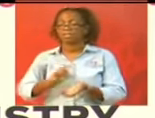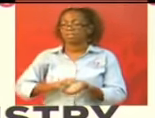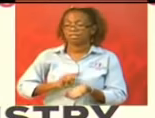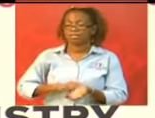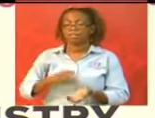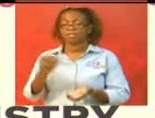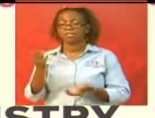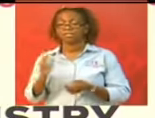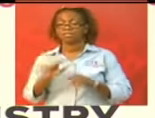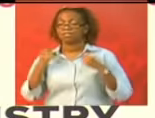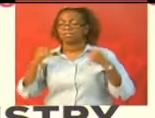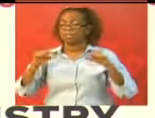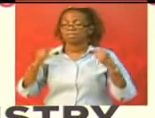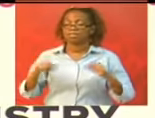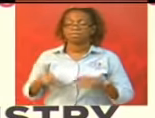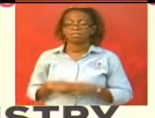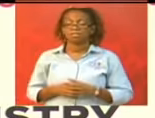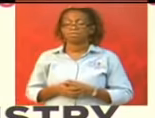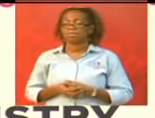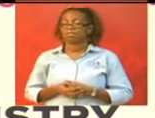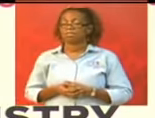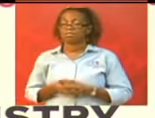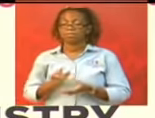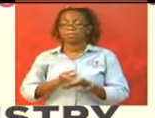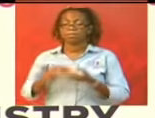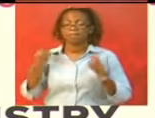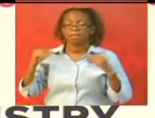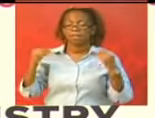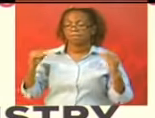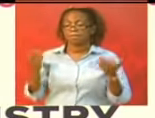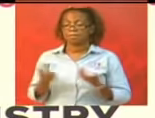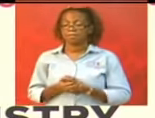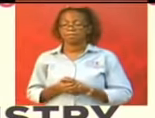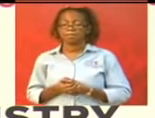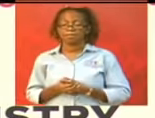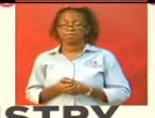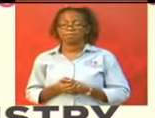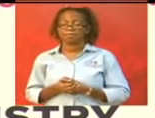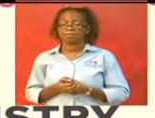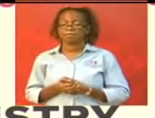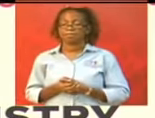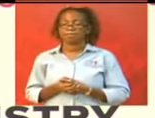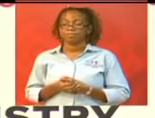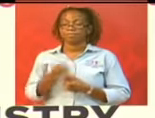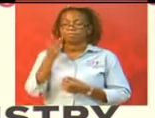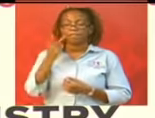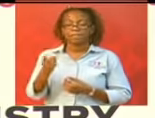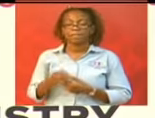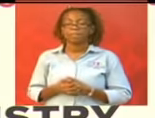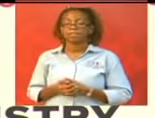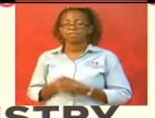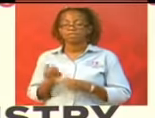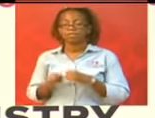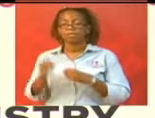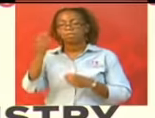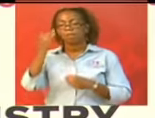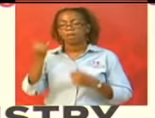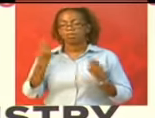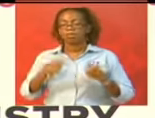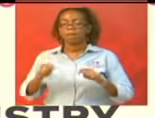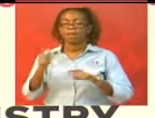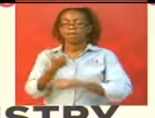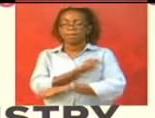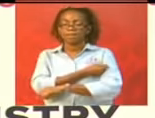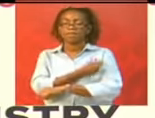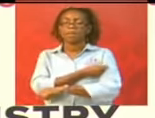people in supermarkets, pharmacies, and the like. And I think that a bit of that, in terms of our vaccination strategy, is meant to deal with. So people